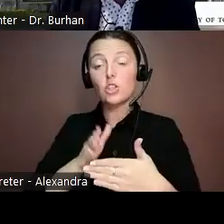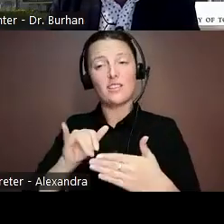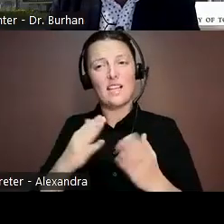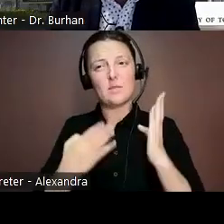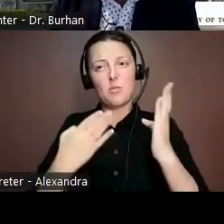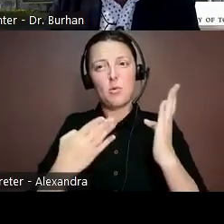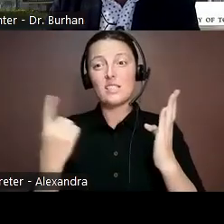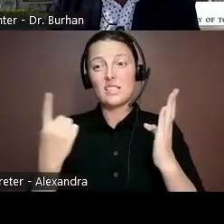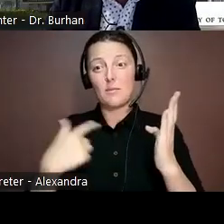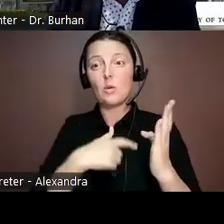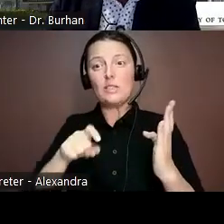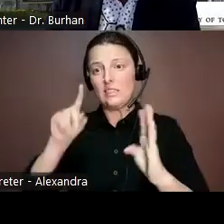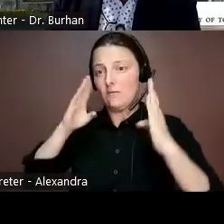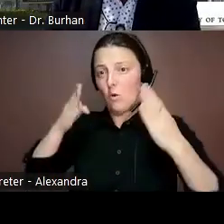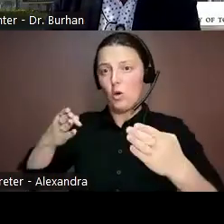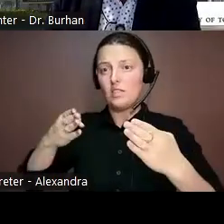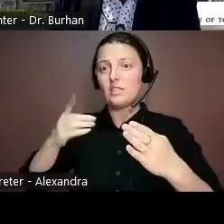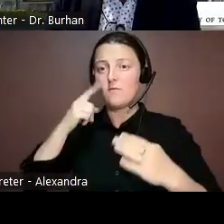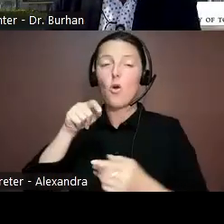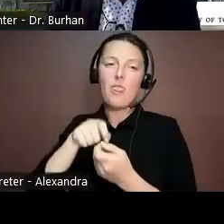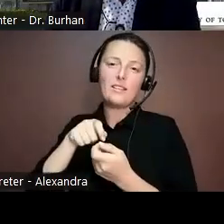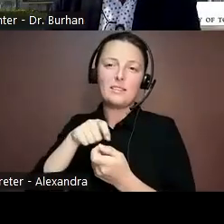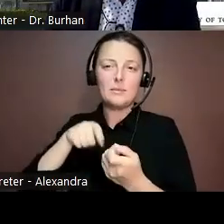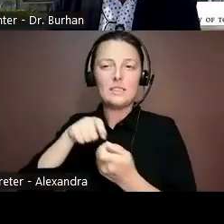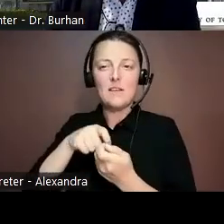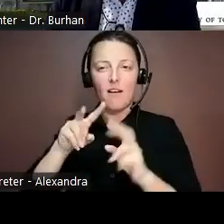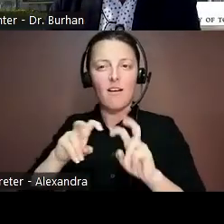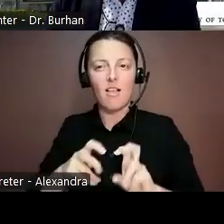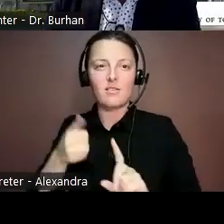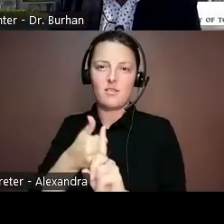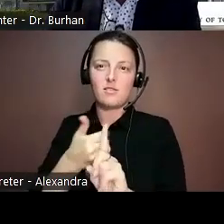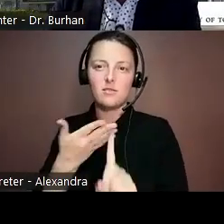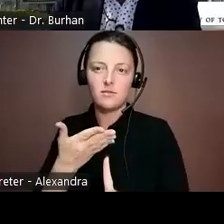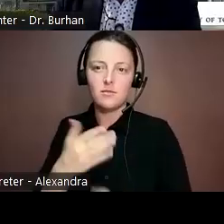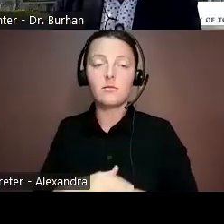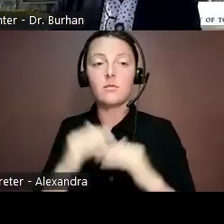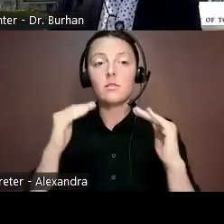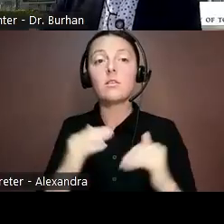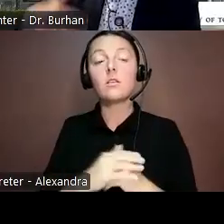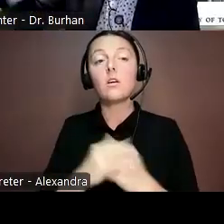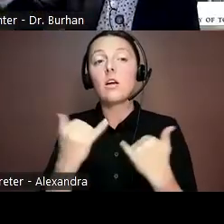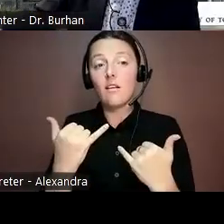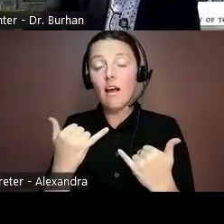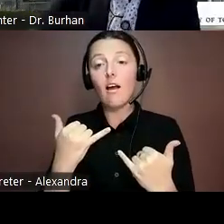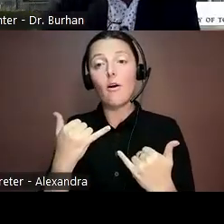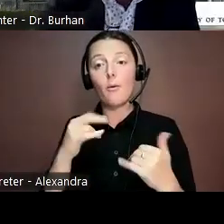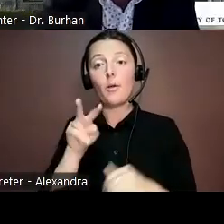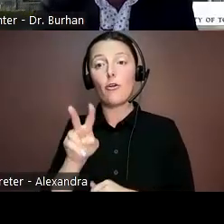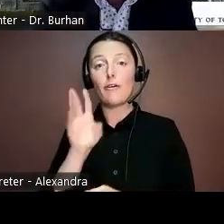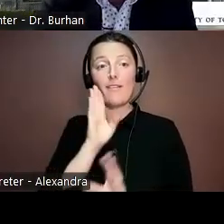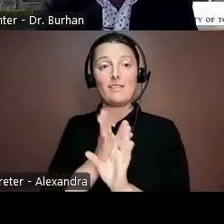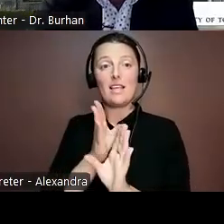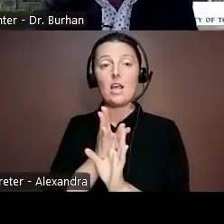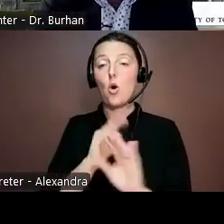this particular meta-analysis. When you look at the psychomotor slowing, which is, again, a concept that